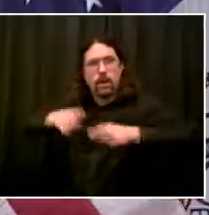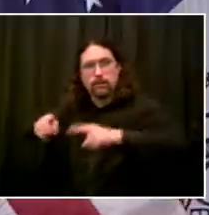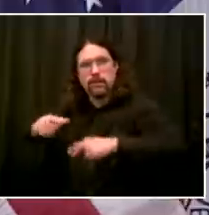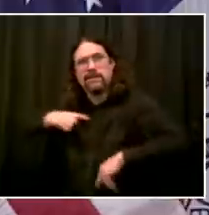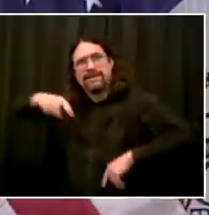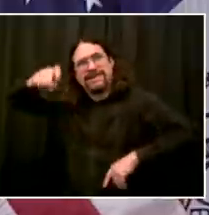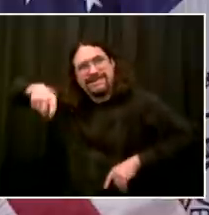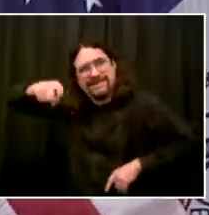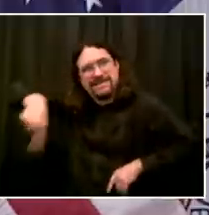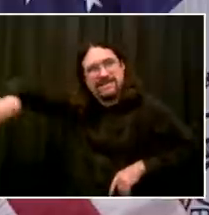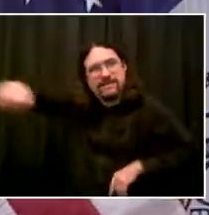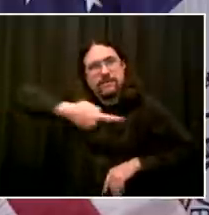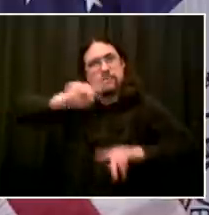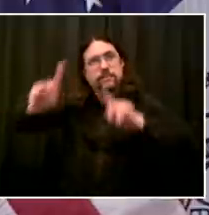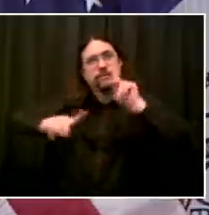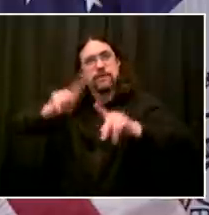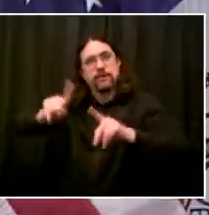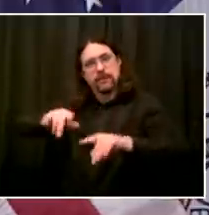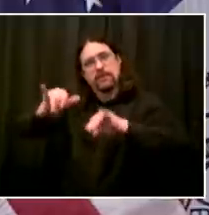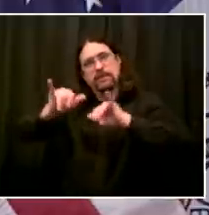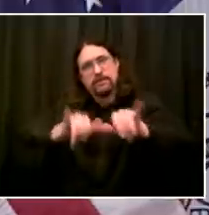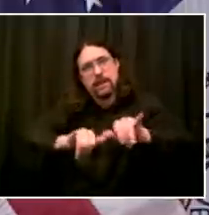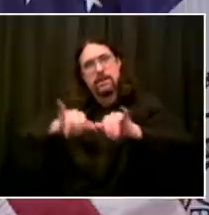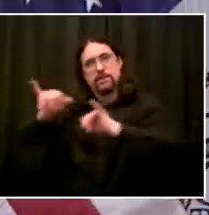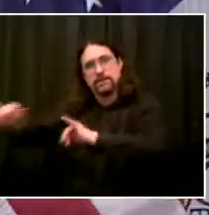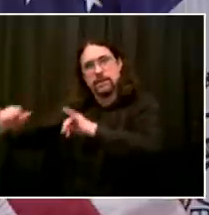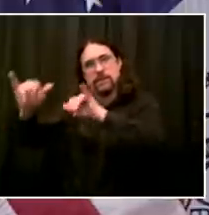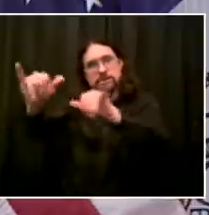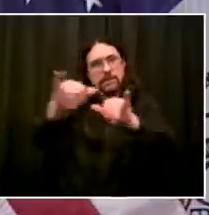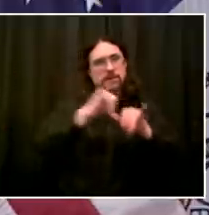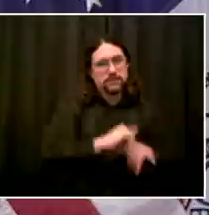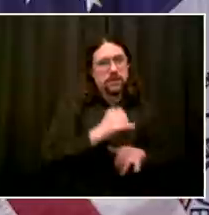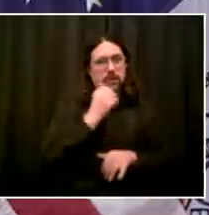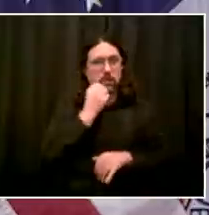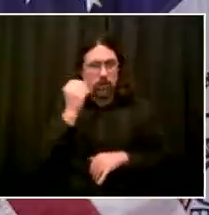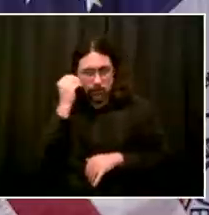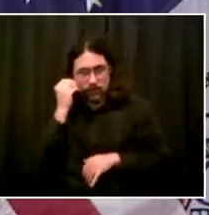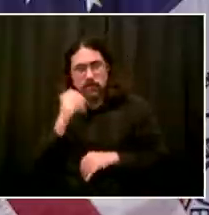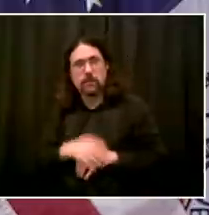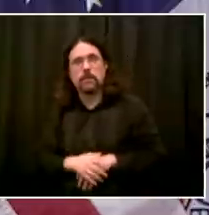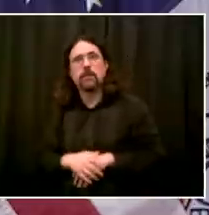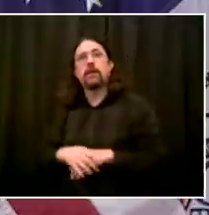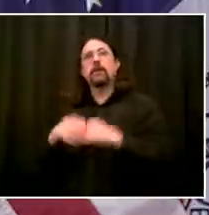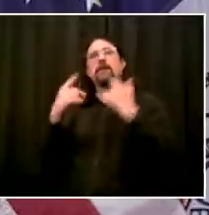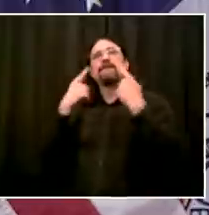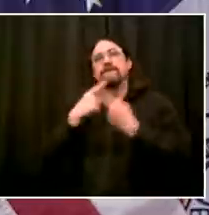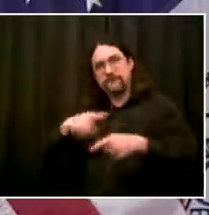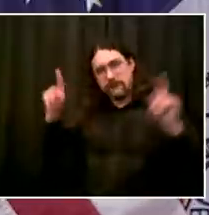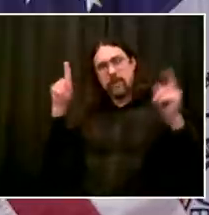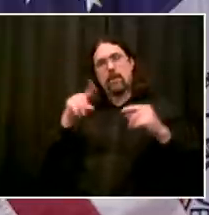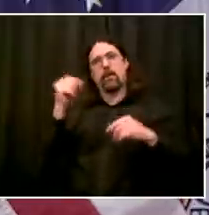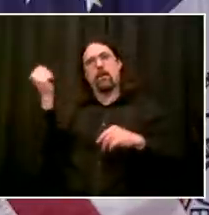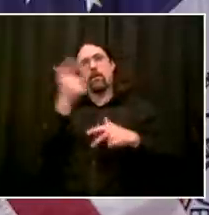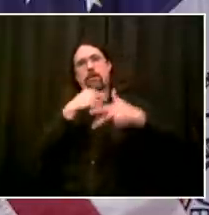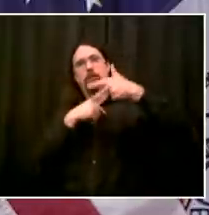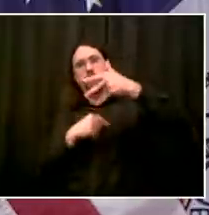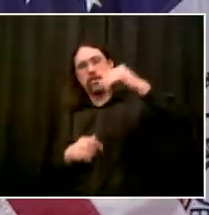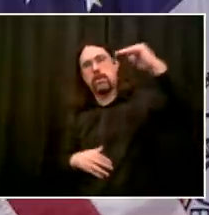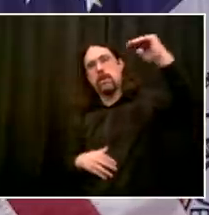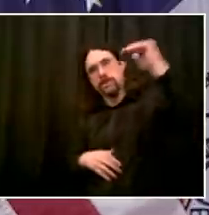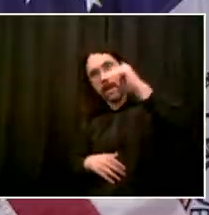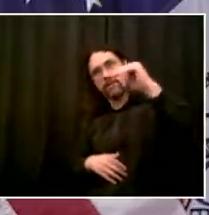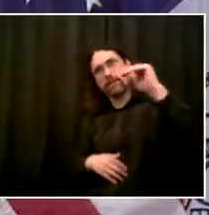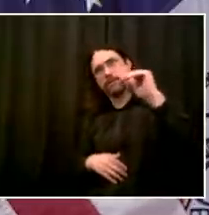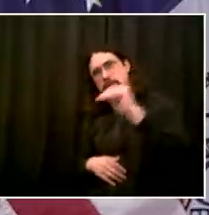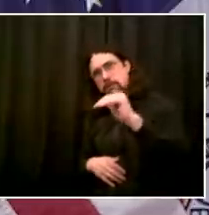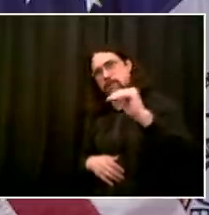great measure because they said to us, we couldn't just, you know, make a little bit of progress. We had to make a lot of progress. We had to keep moving in the right